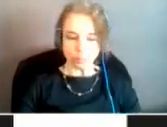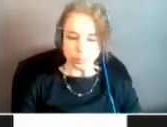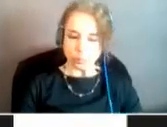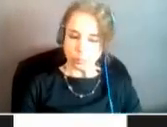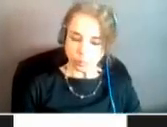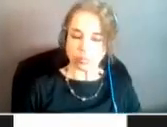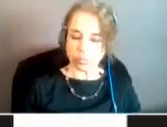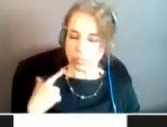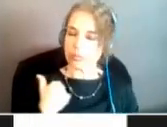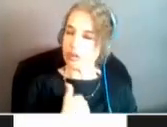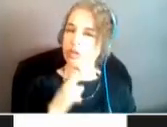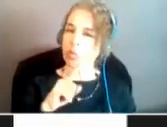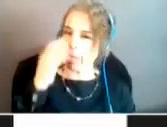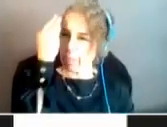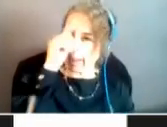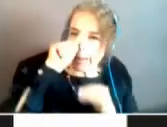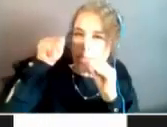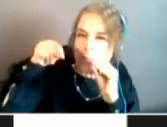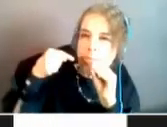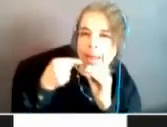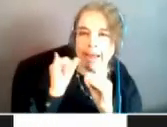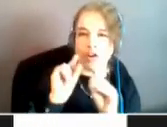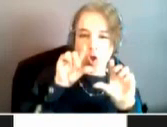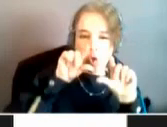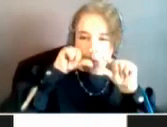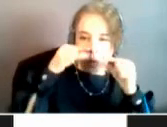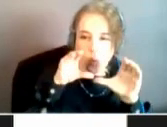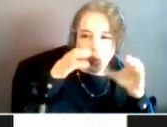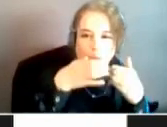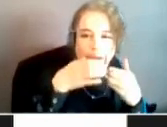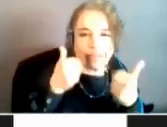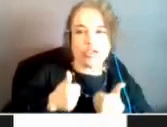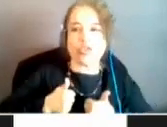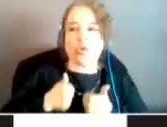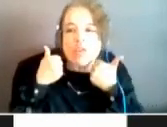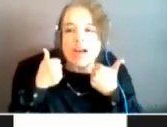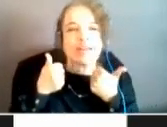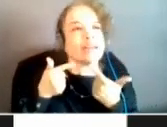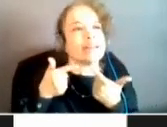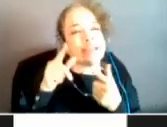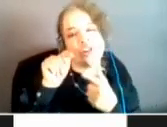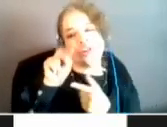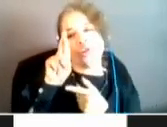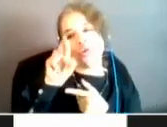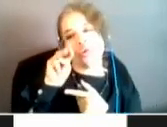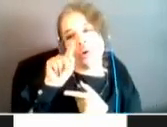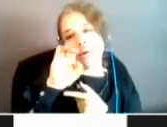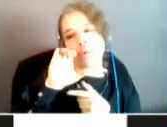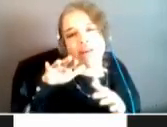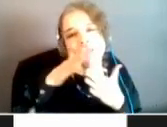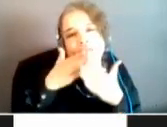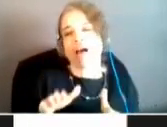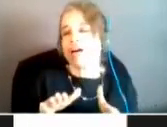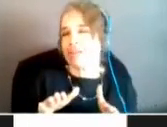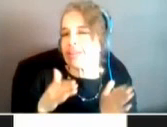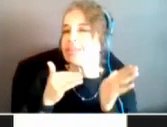we really need to think about it's an, you know, the group of survivors of traumatic loss